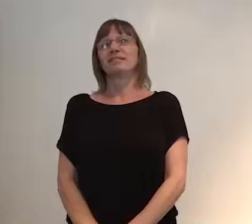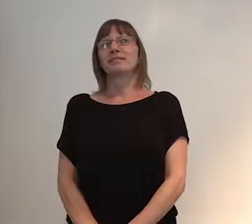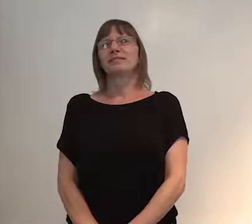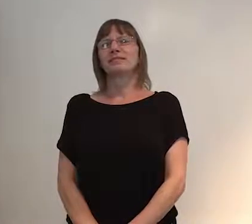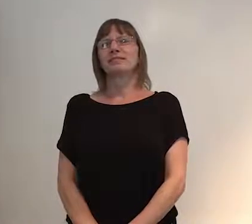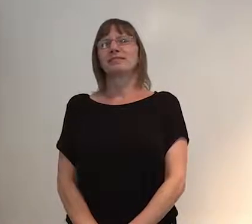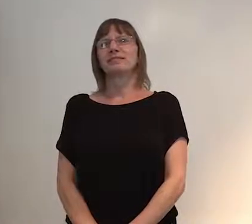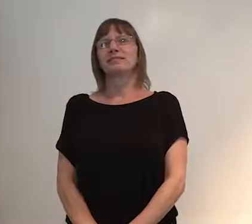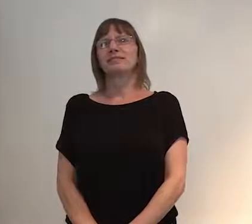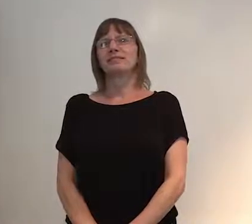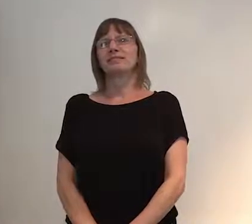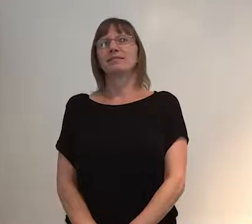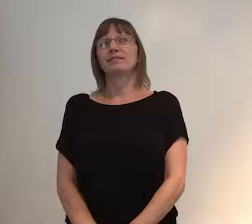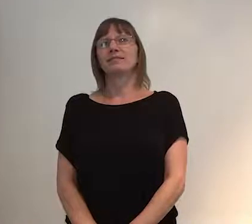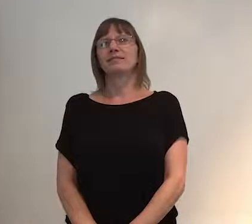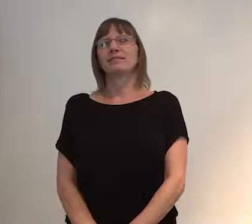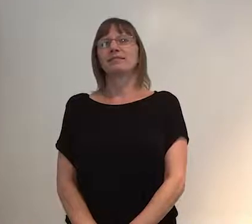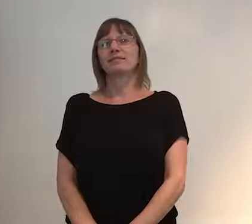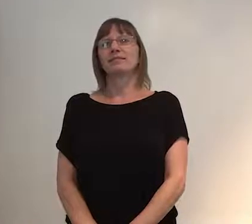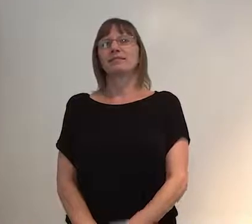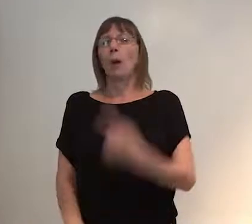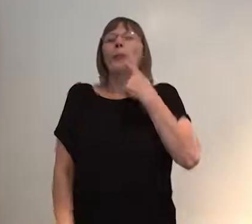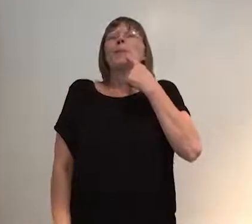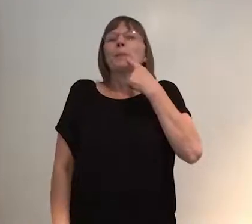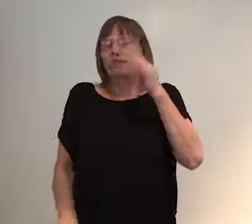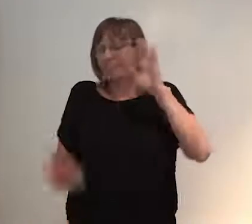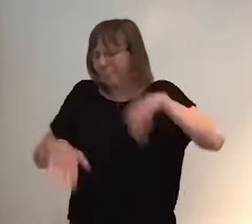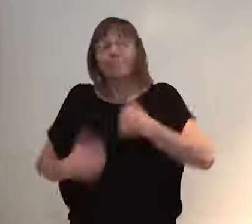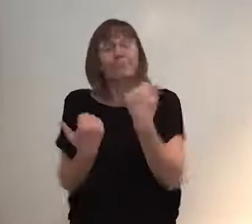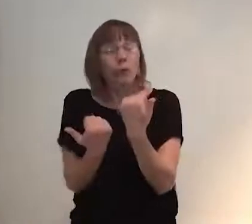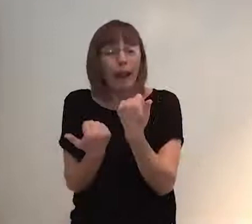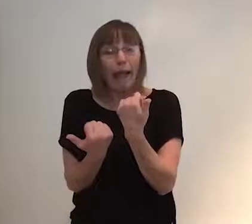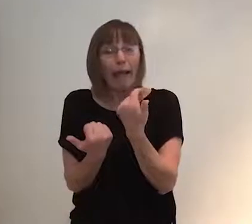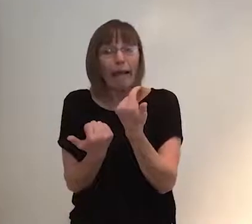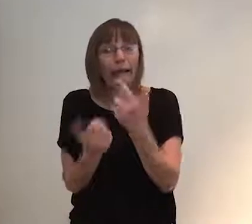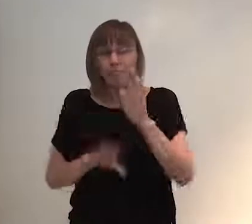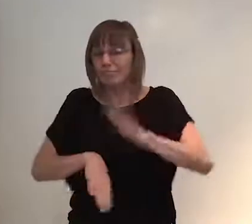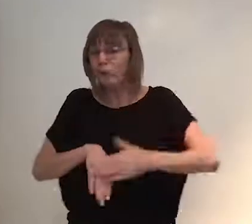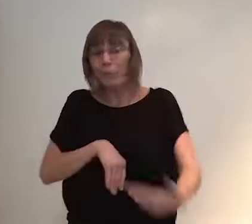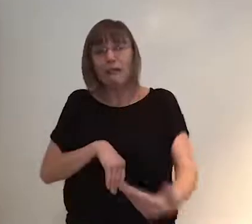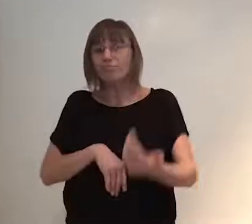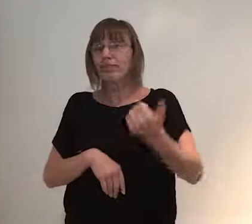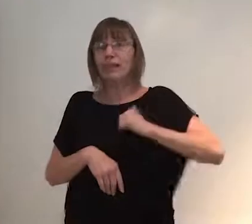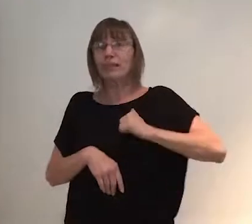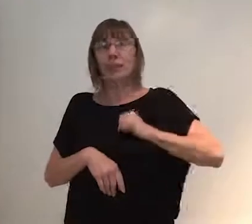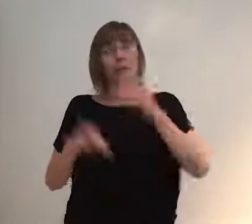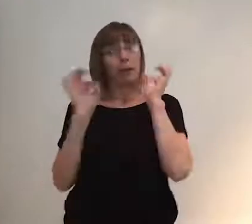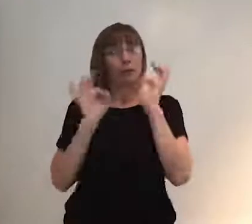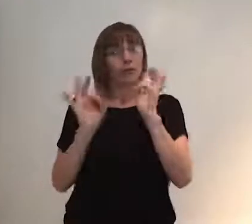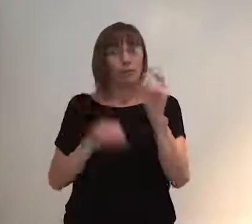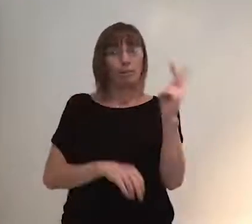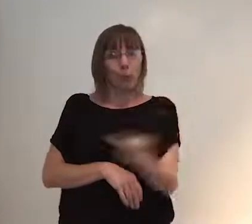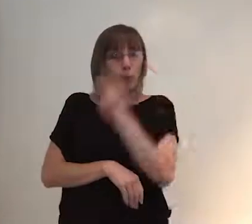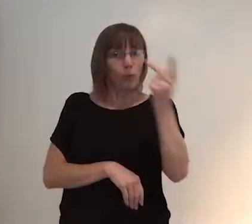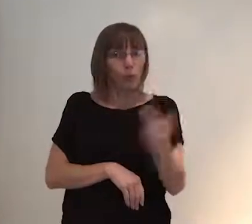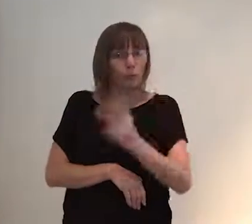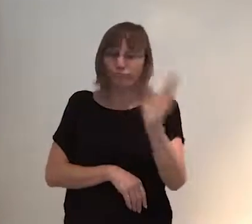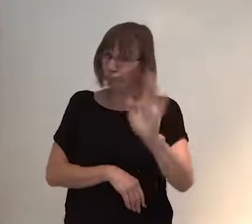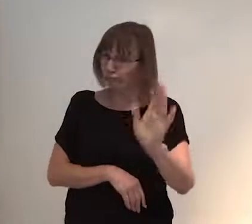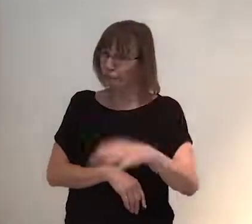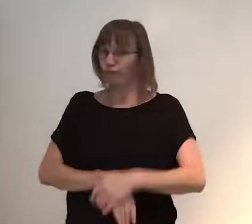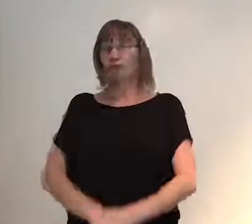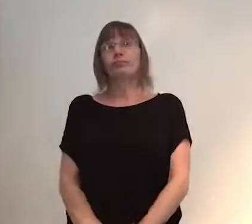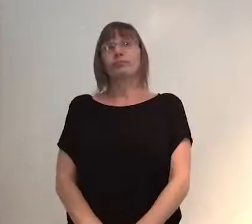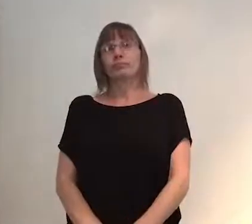Today, on my right leg, whoa, and I come down. That's okay to come down. We can't expect to be the same on both